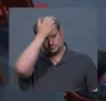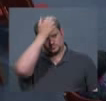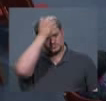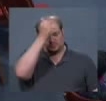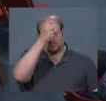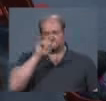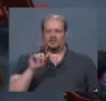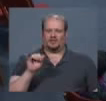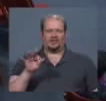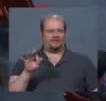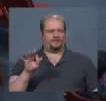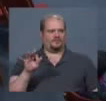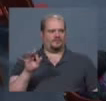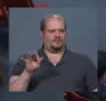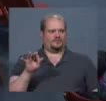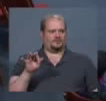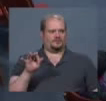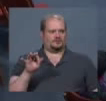If there's,